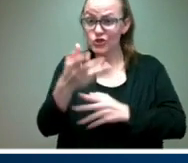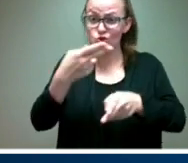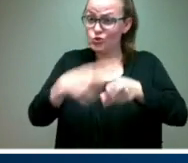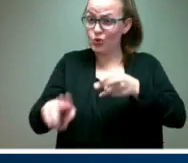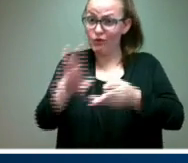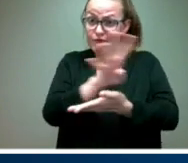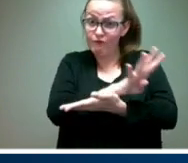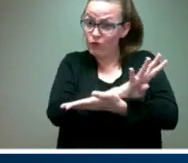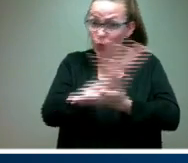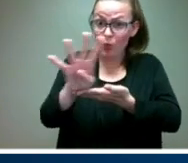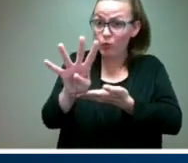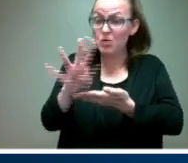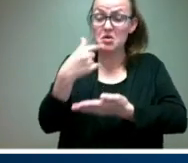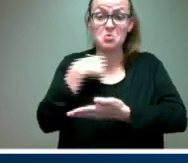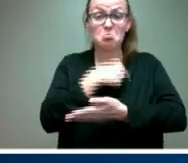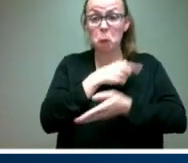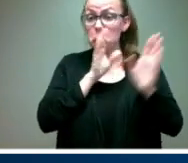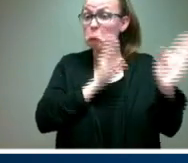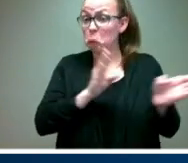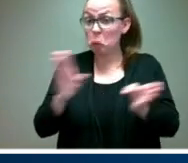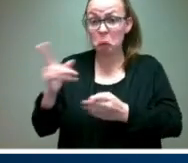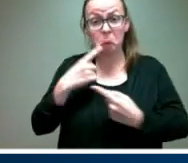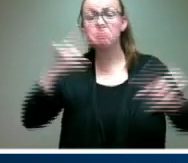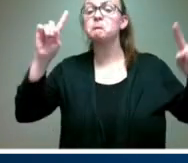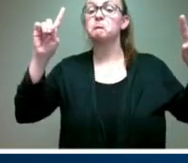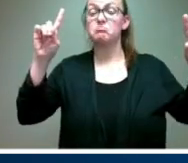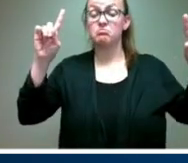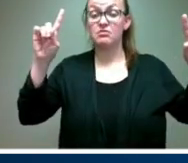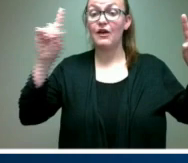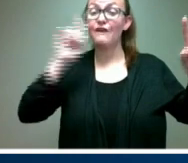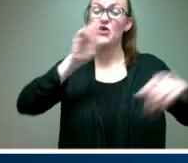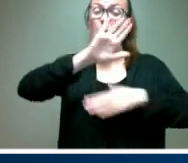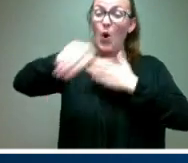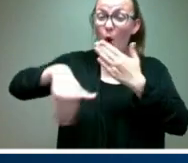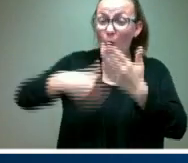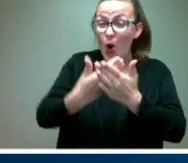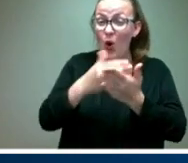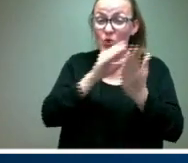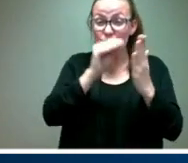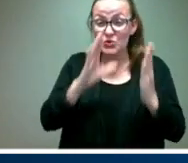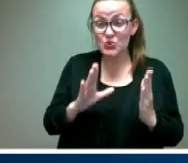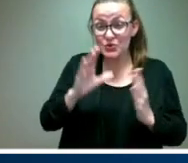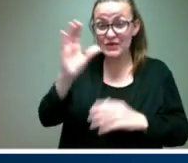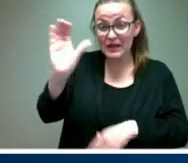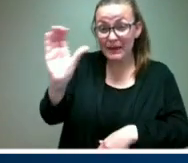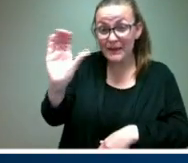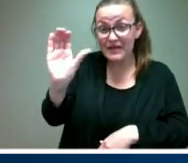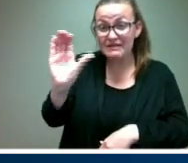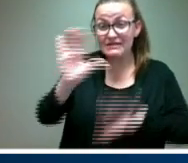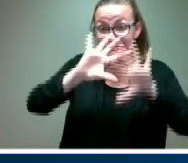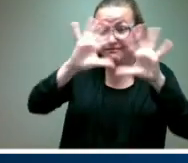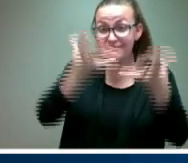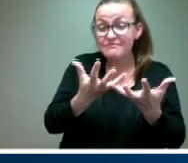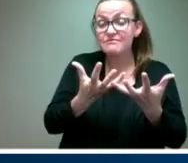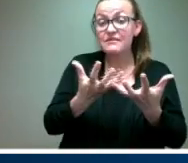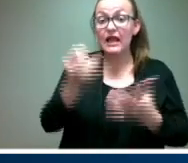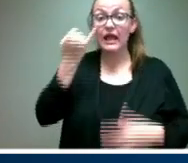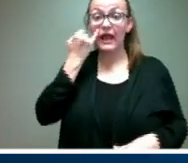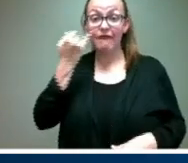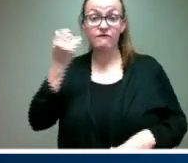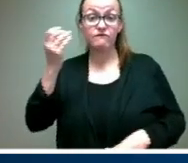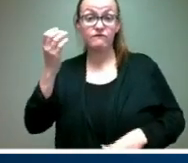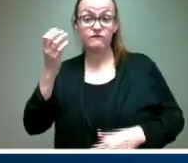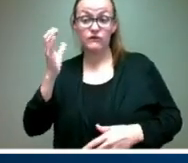the success of all the students in Columbus. You know, our success is the city's success. And we have to